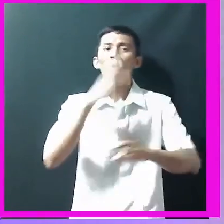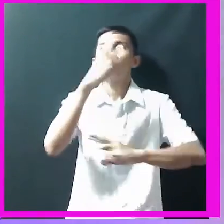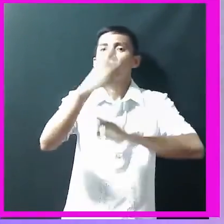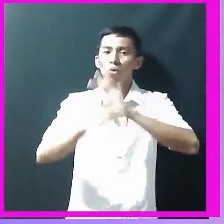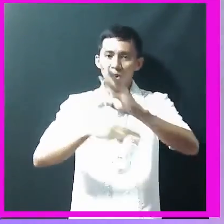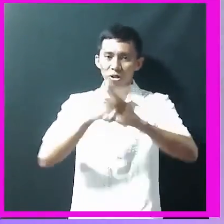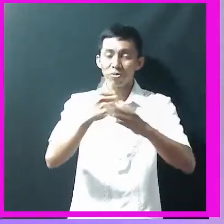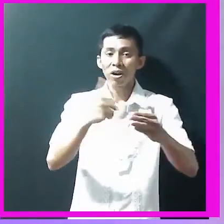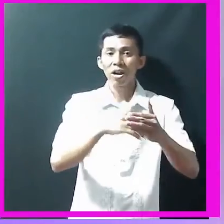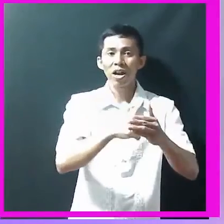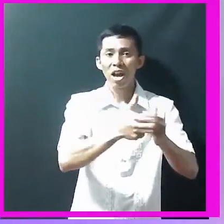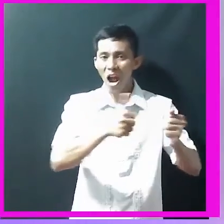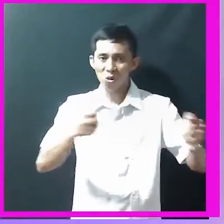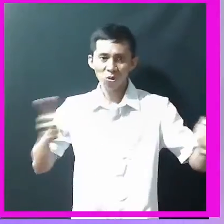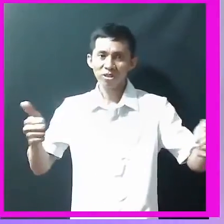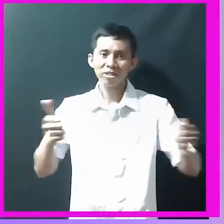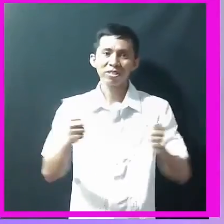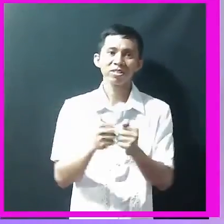this church.